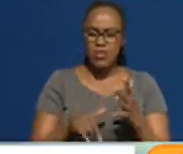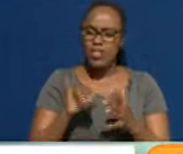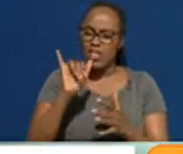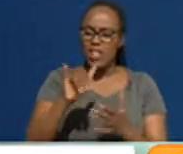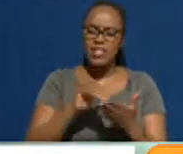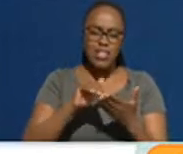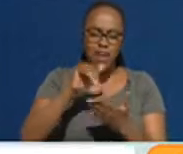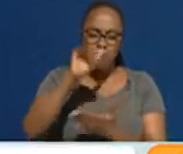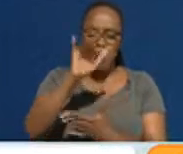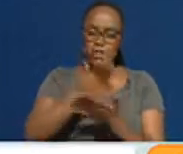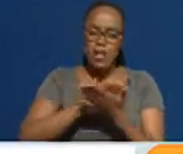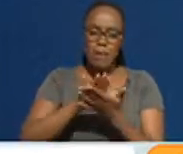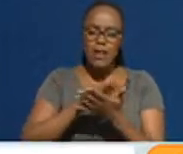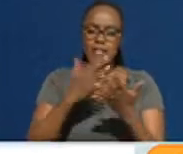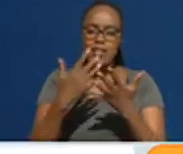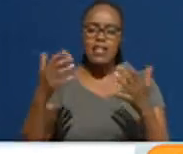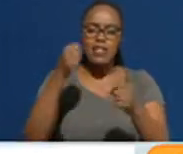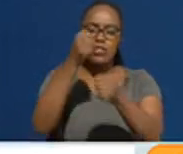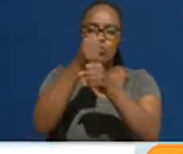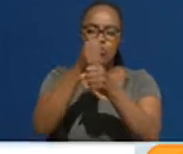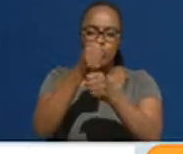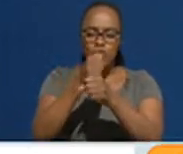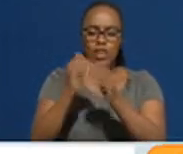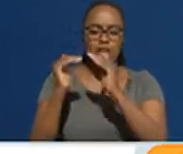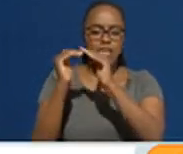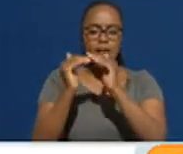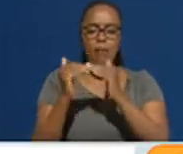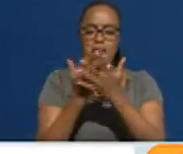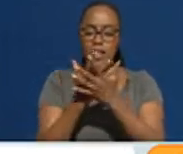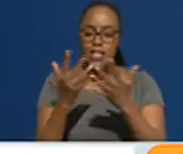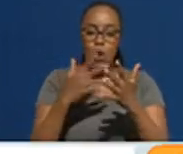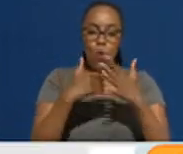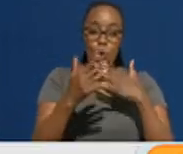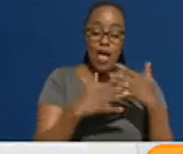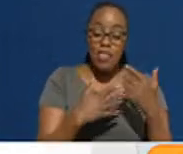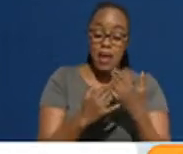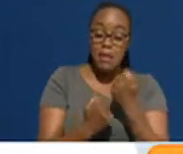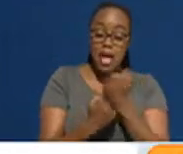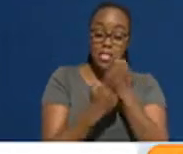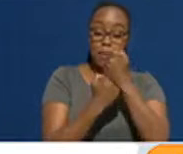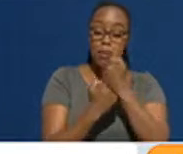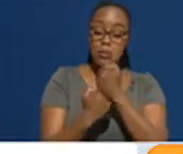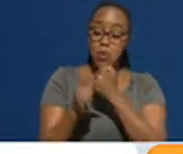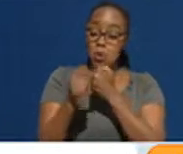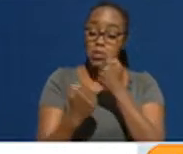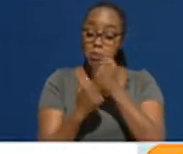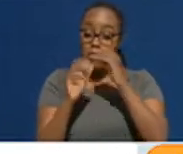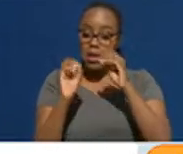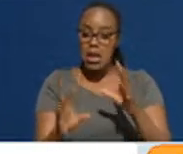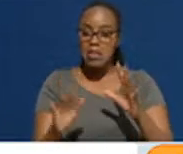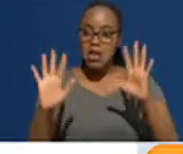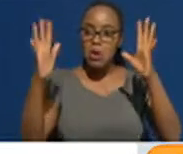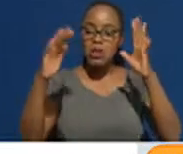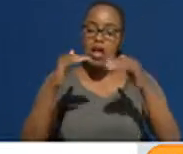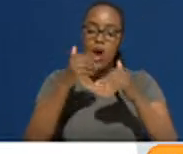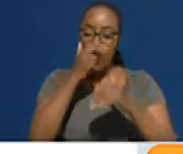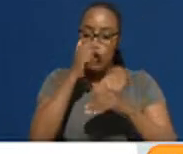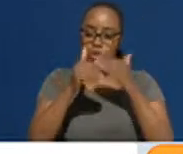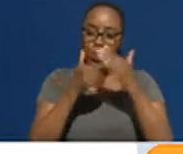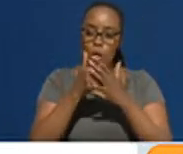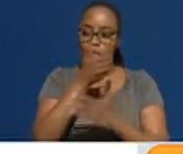the most basic thing to do in a democracy. Mm. That whether or not I supported you, congratulations, and I wish you all the